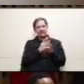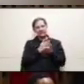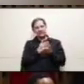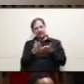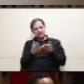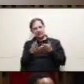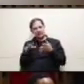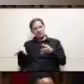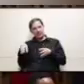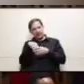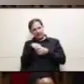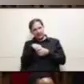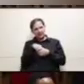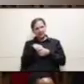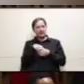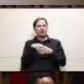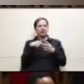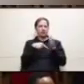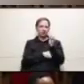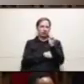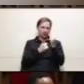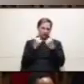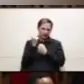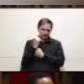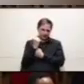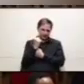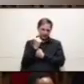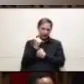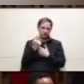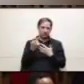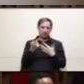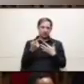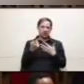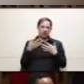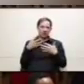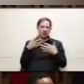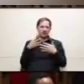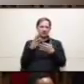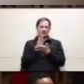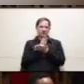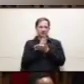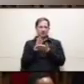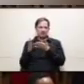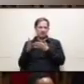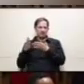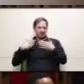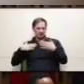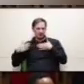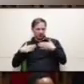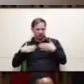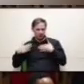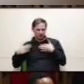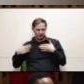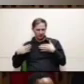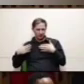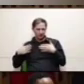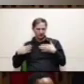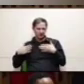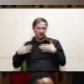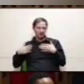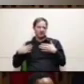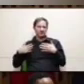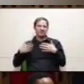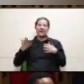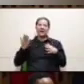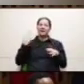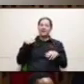those parallel structures, they found themselves in the administration, and at that point in time, certain processes